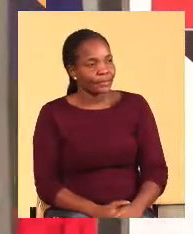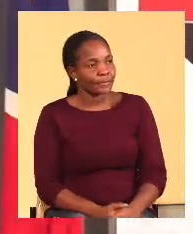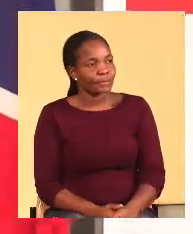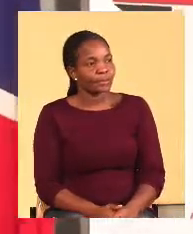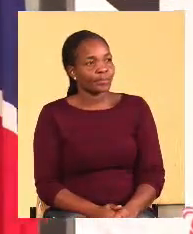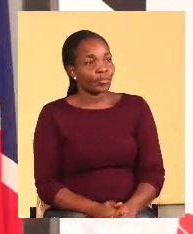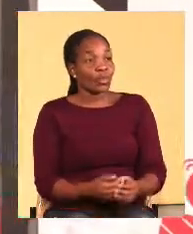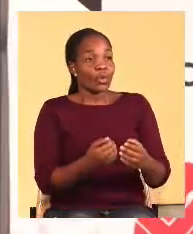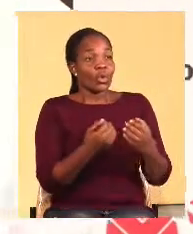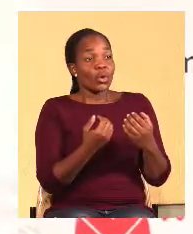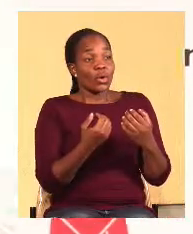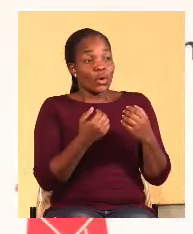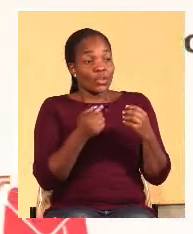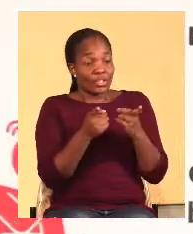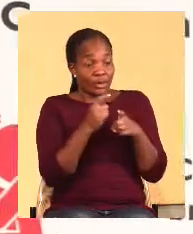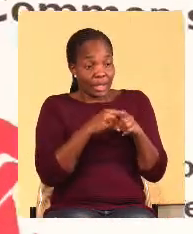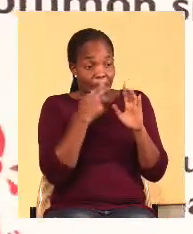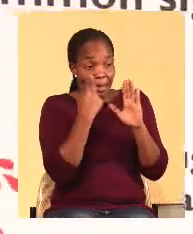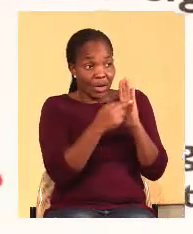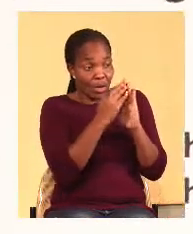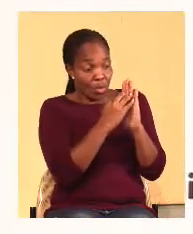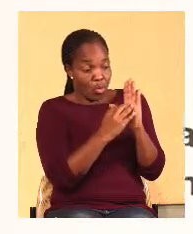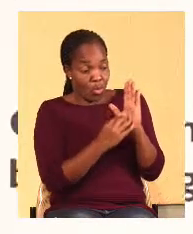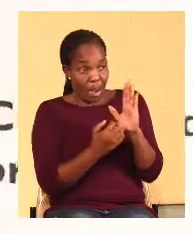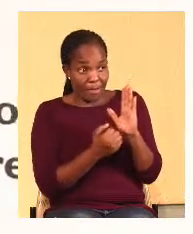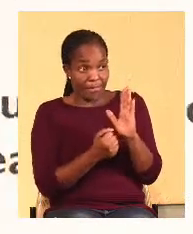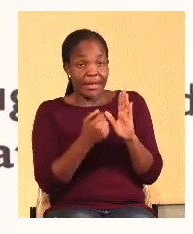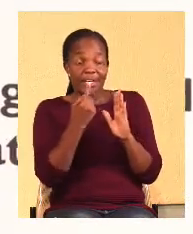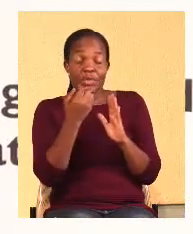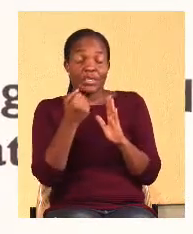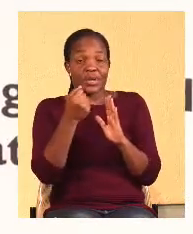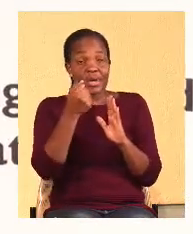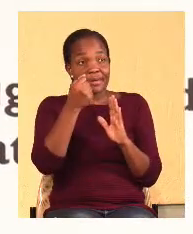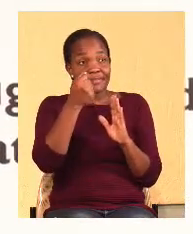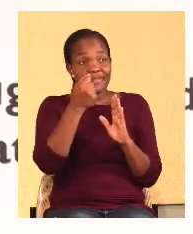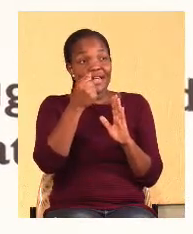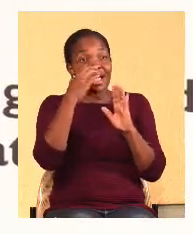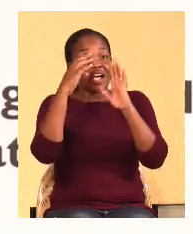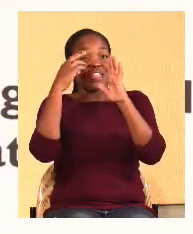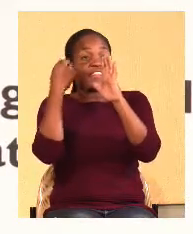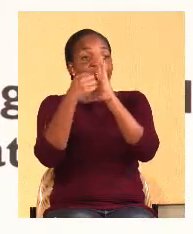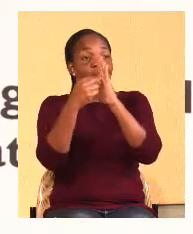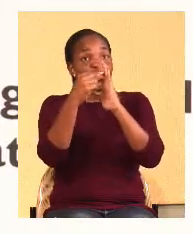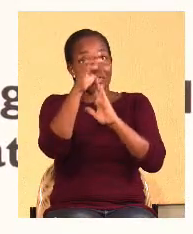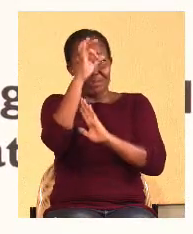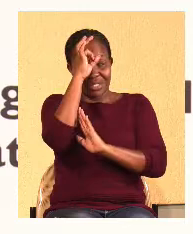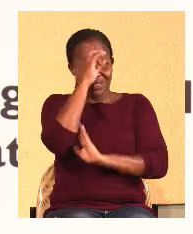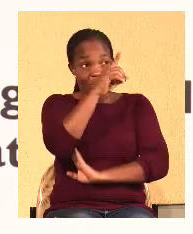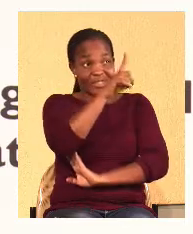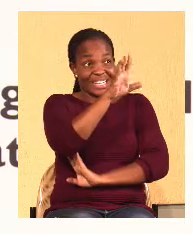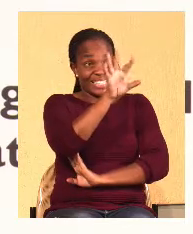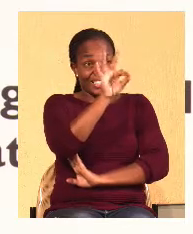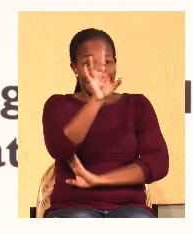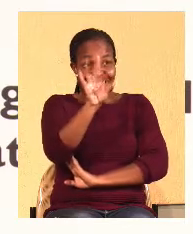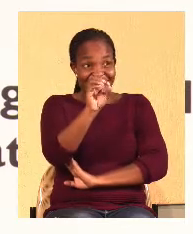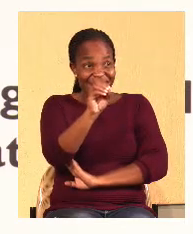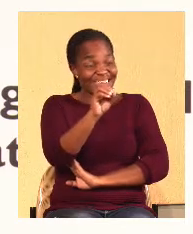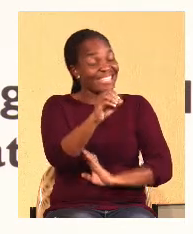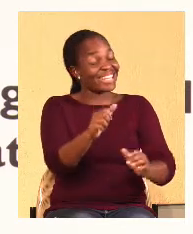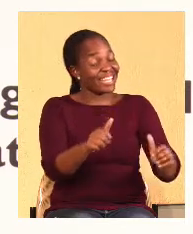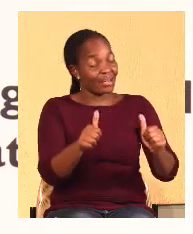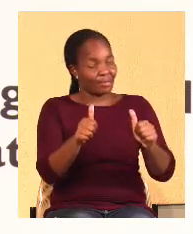laws that are provided for under the Police Act of 1990 are sufficient, we needed not to repeat that in the regulations. There are at